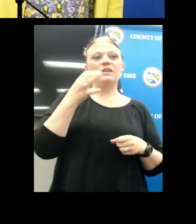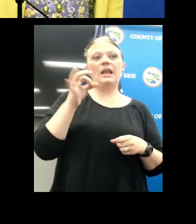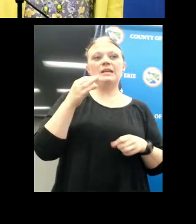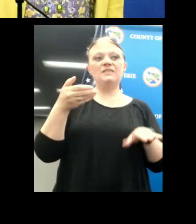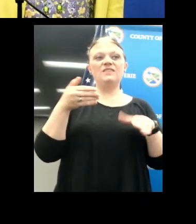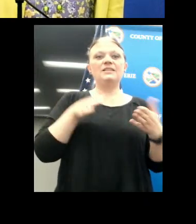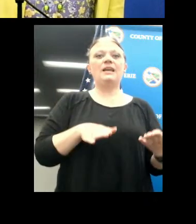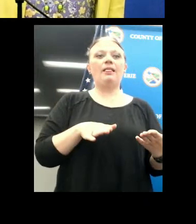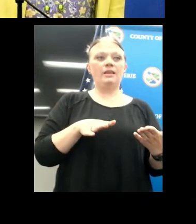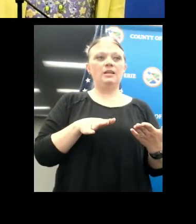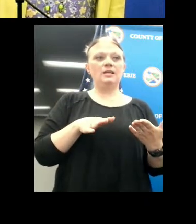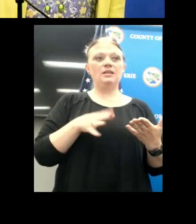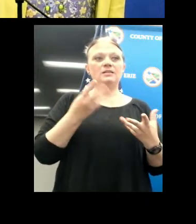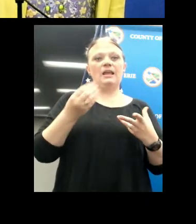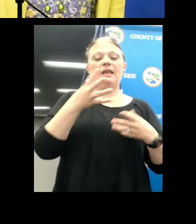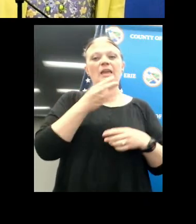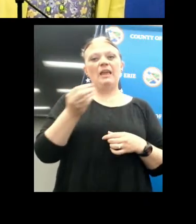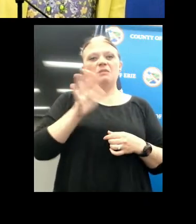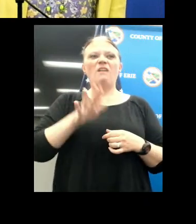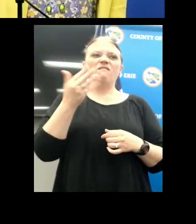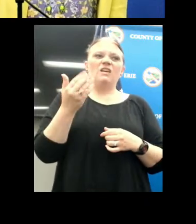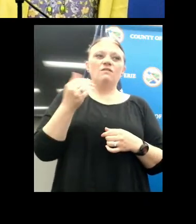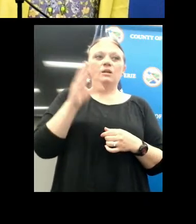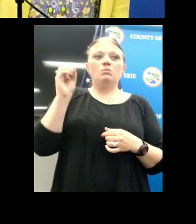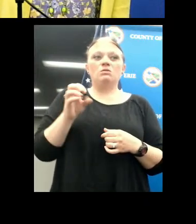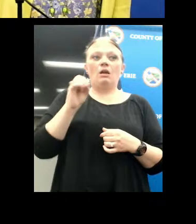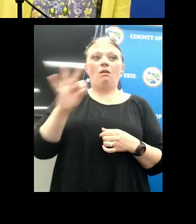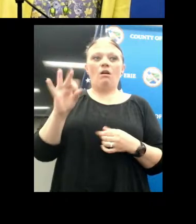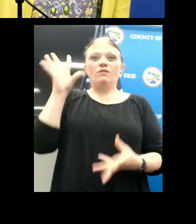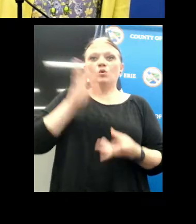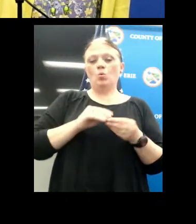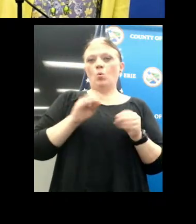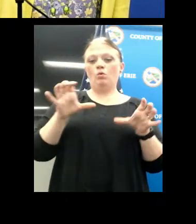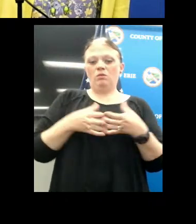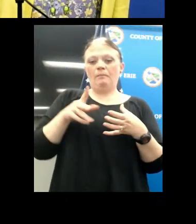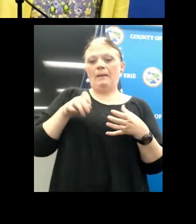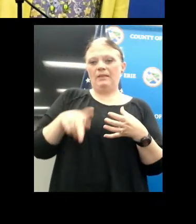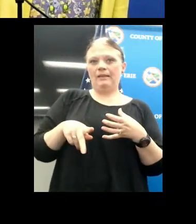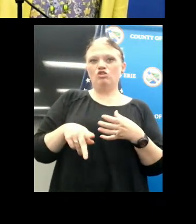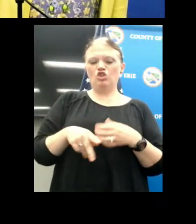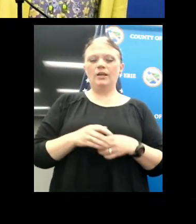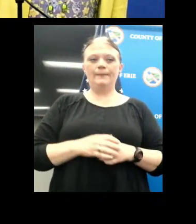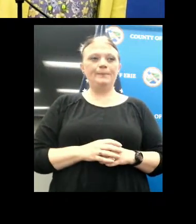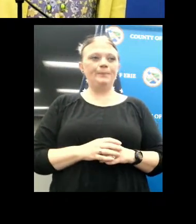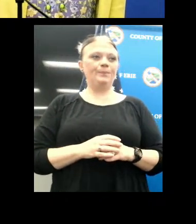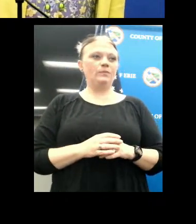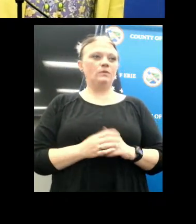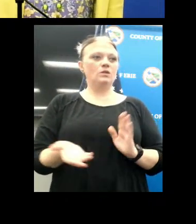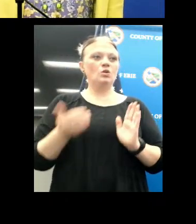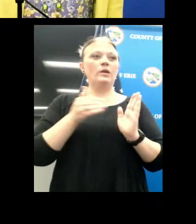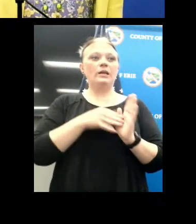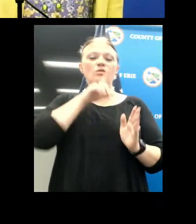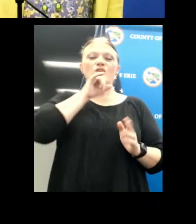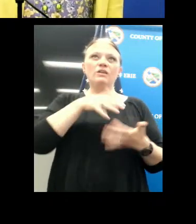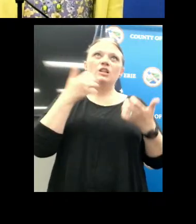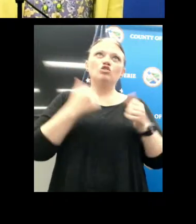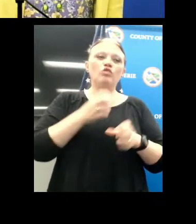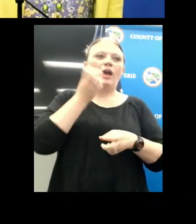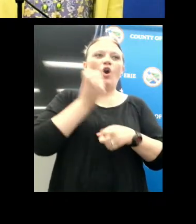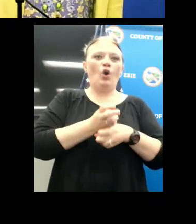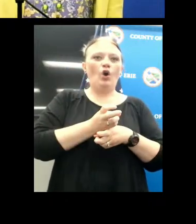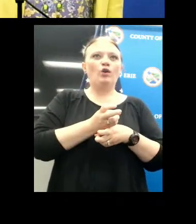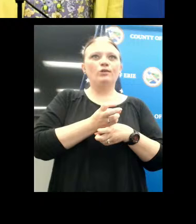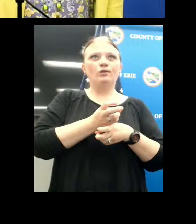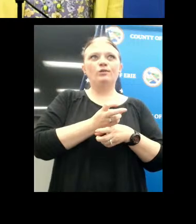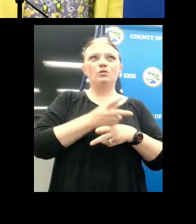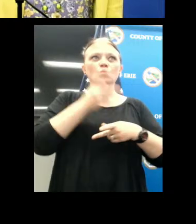COVID-19 fatalities and account for about 15% of our Erie County population. So again, we've really tried hard